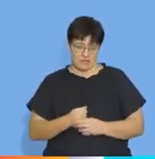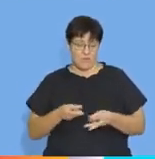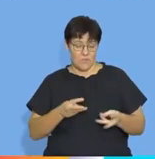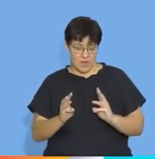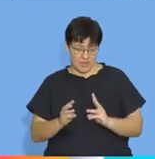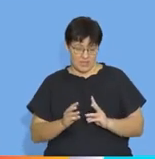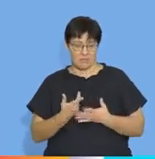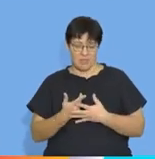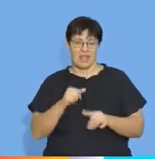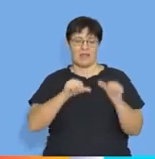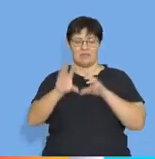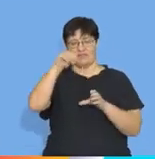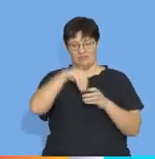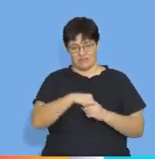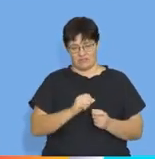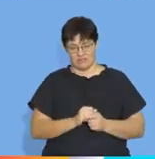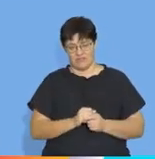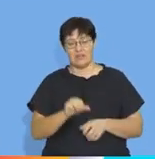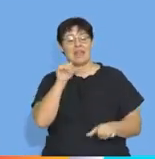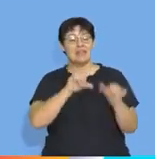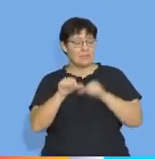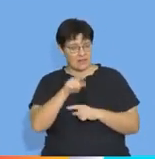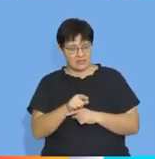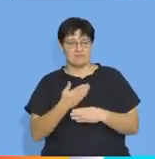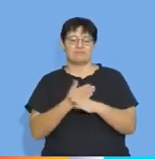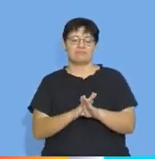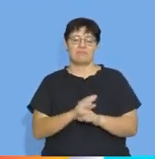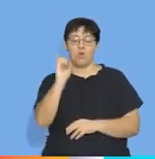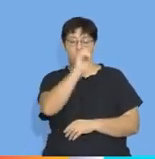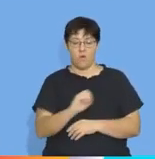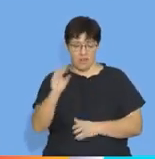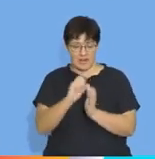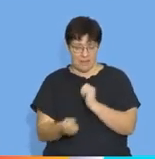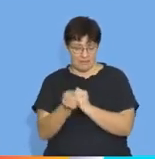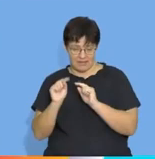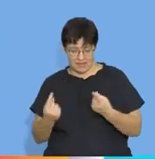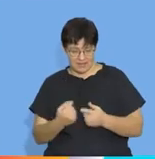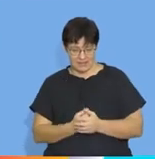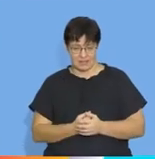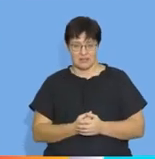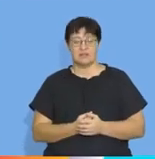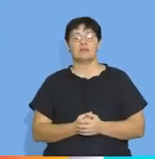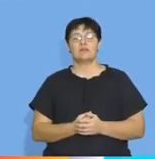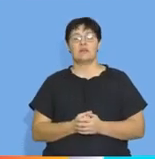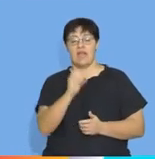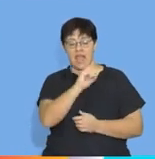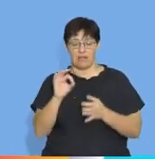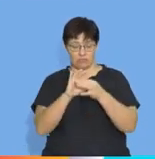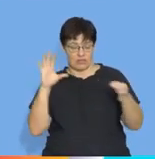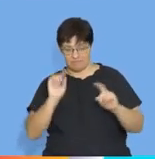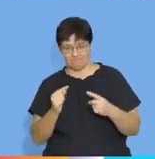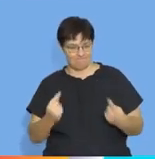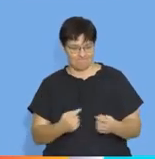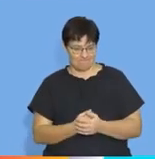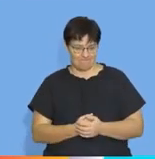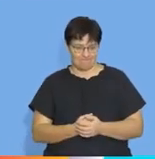at contraceptive methods that involved chemicals. And these chemicals prevent either ovulation, prevent the